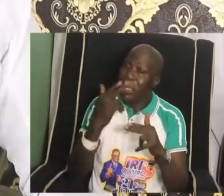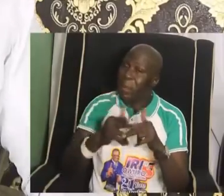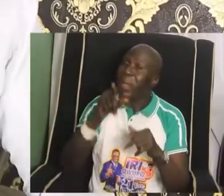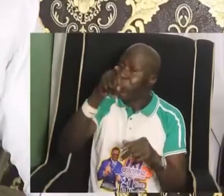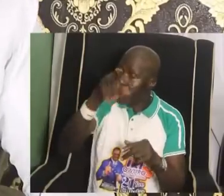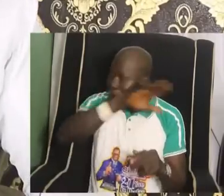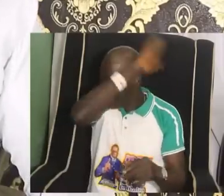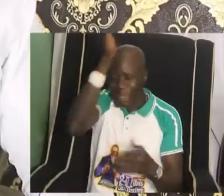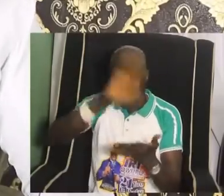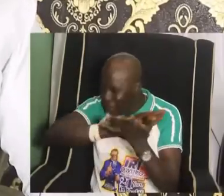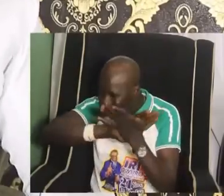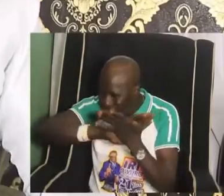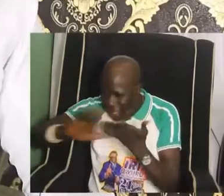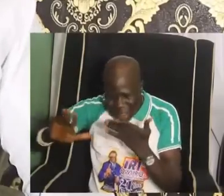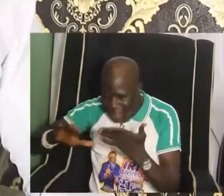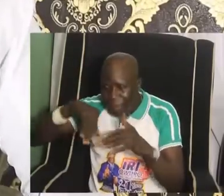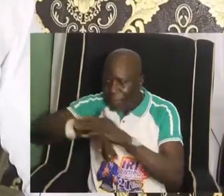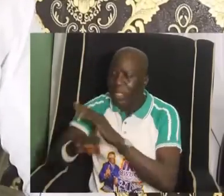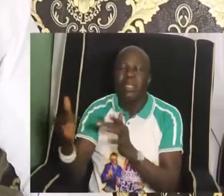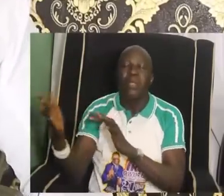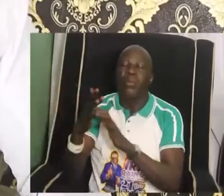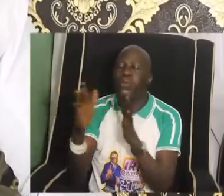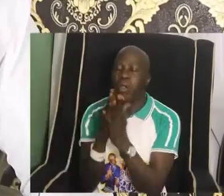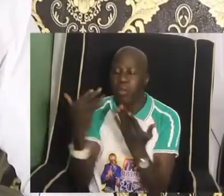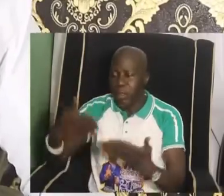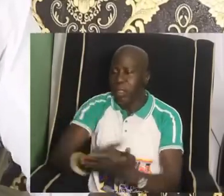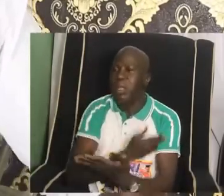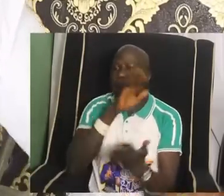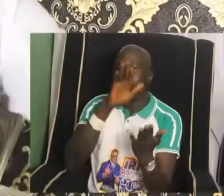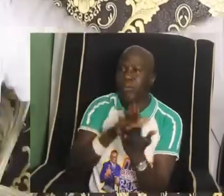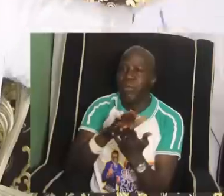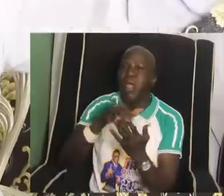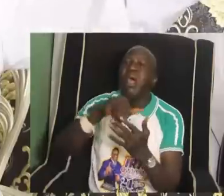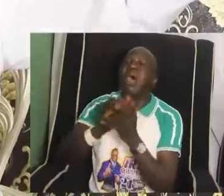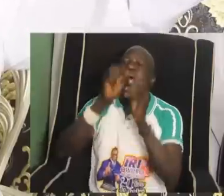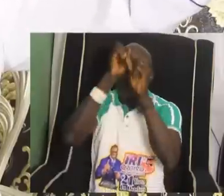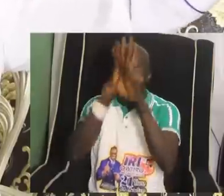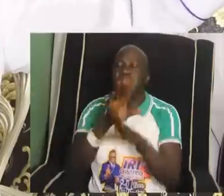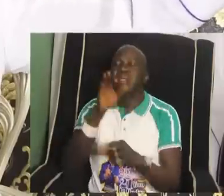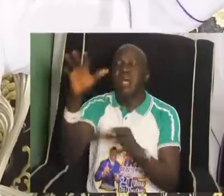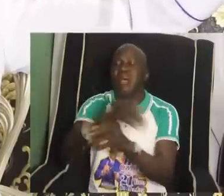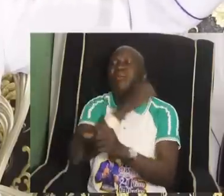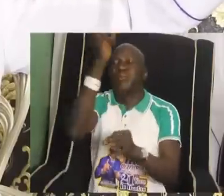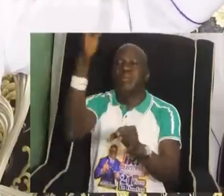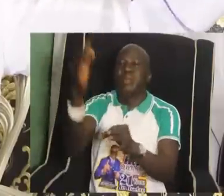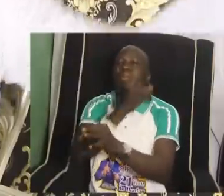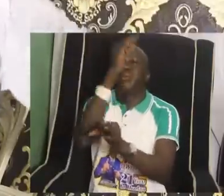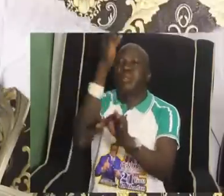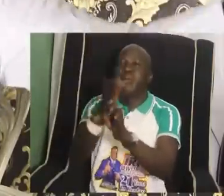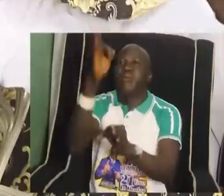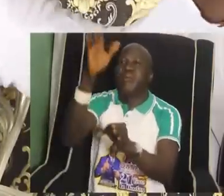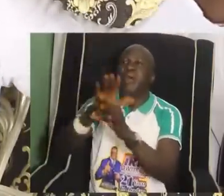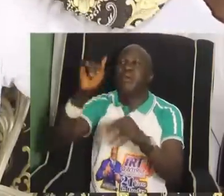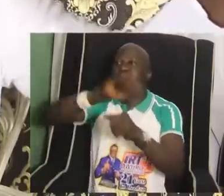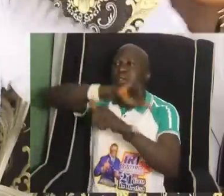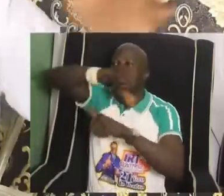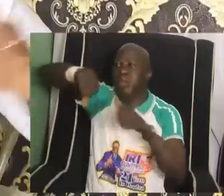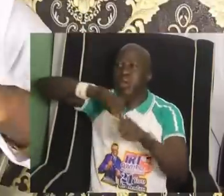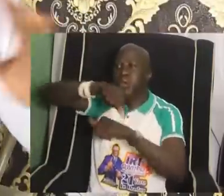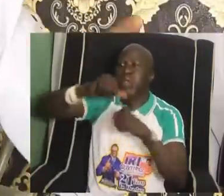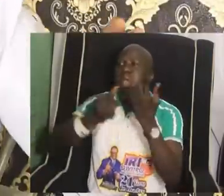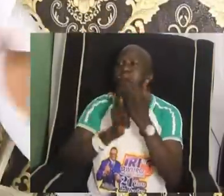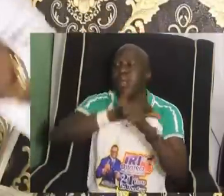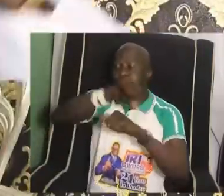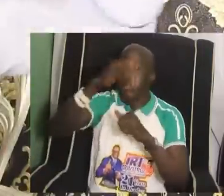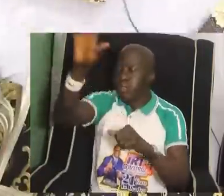Our name will not be raised from the book of the Lamb. I satisfy your symbolism and